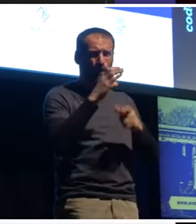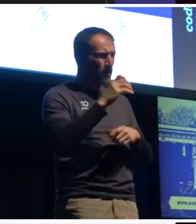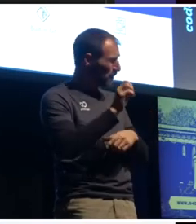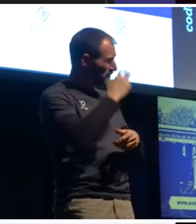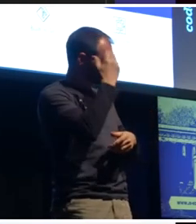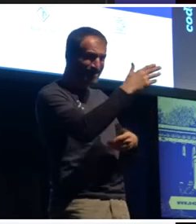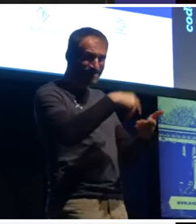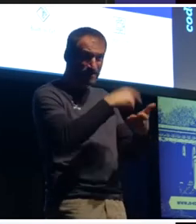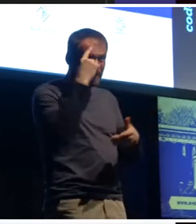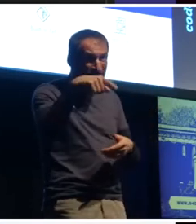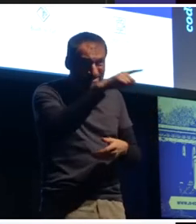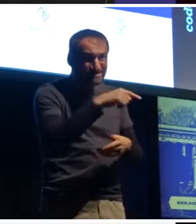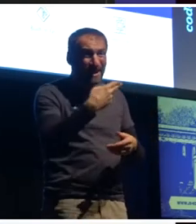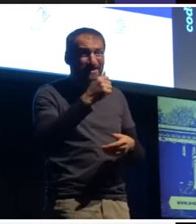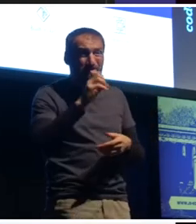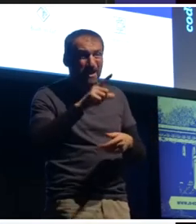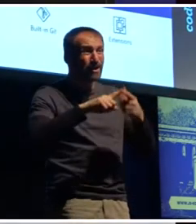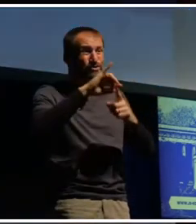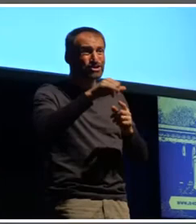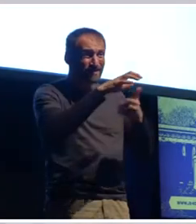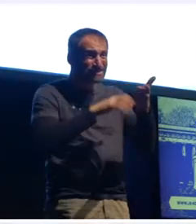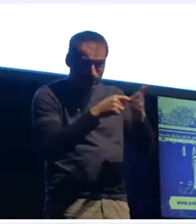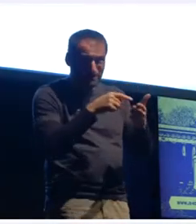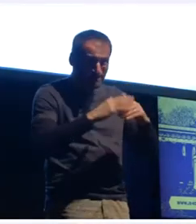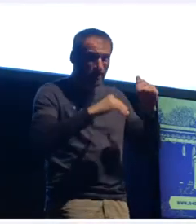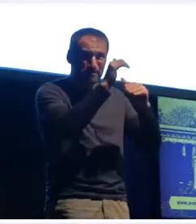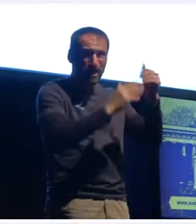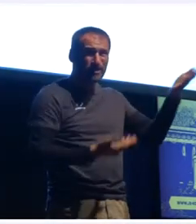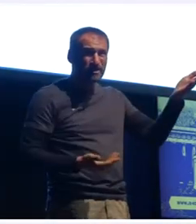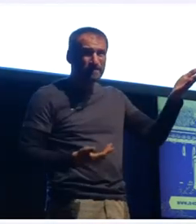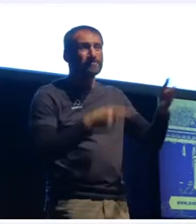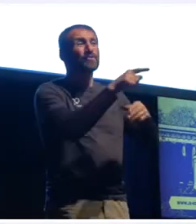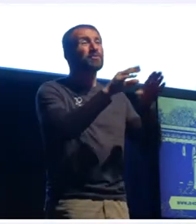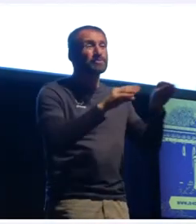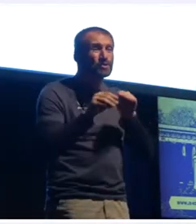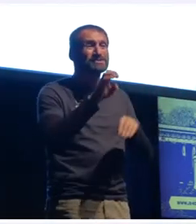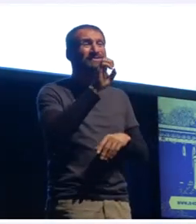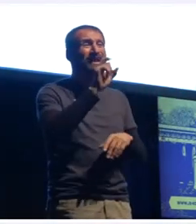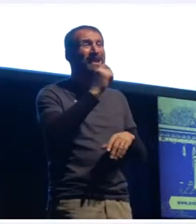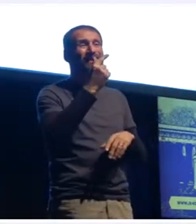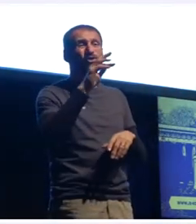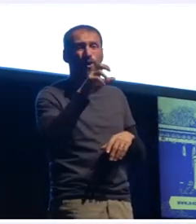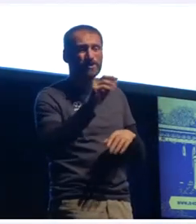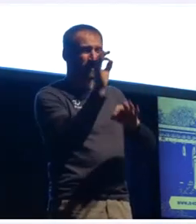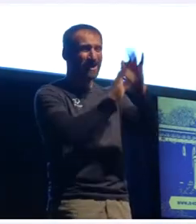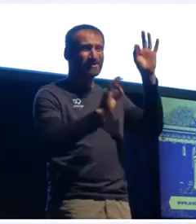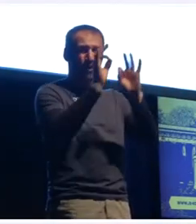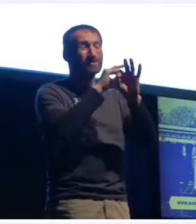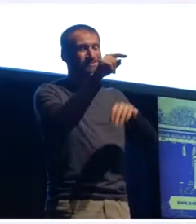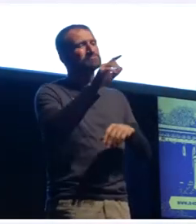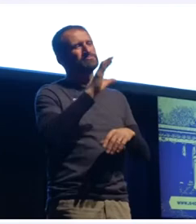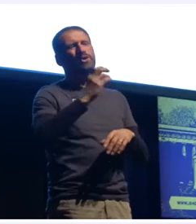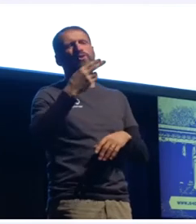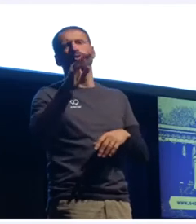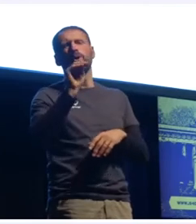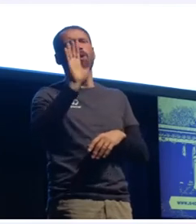CSS, and JavaScript? It is. And it's using Electron. Electron is essentially like a Chrome browser that you shove your